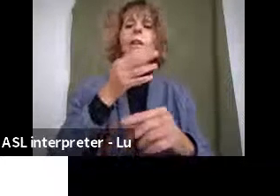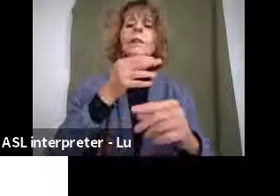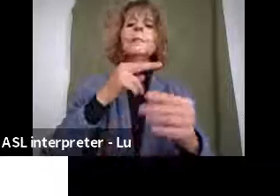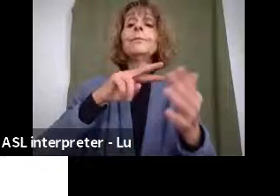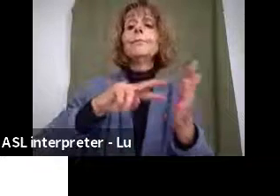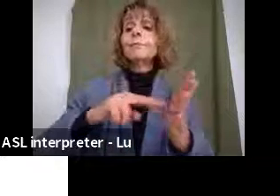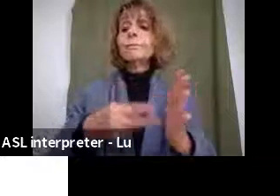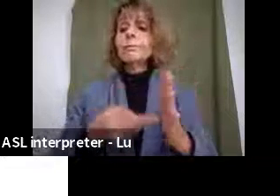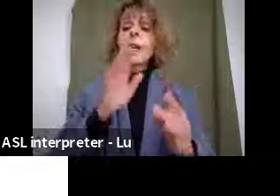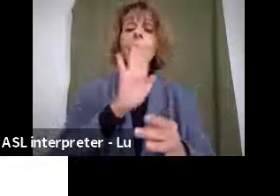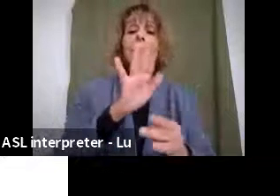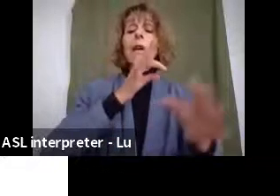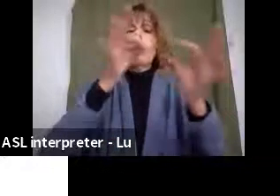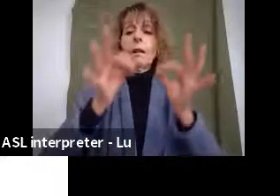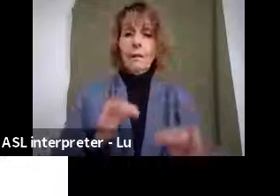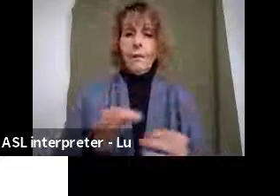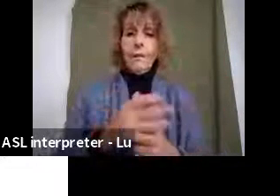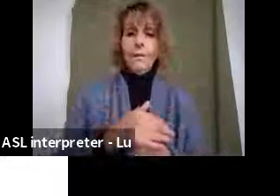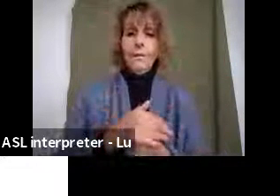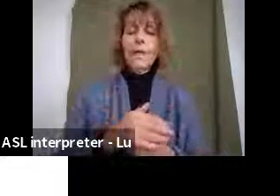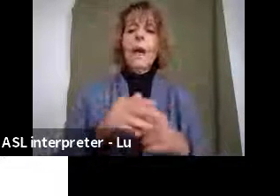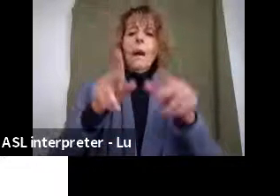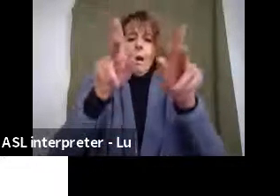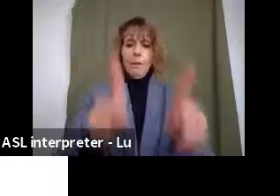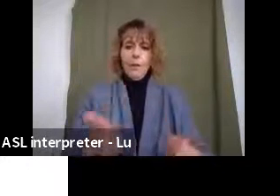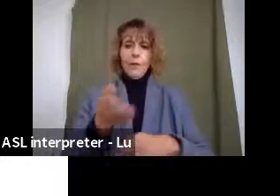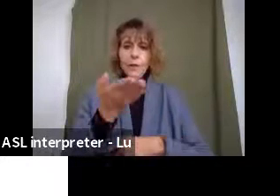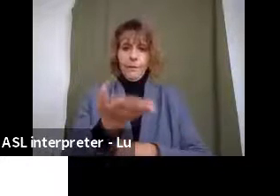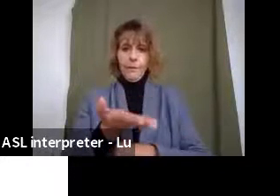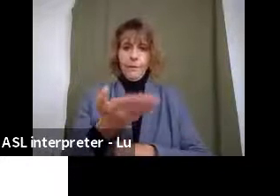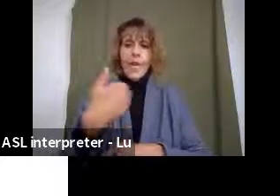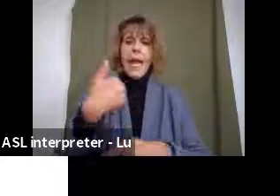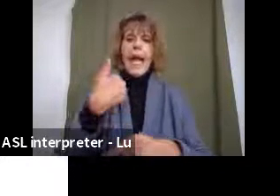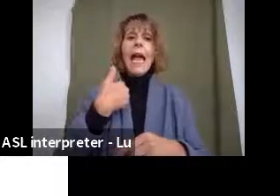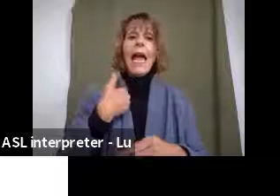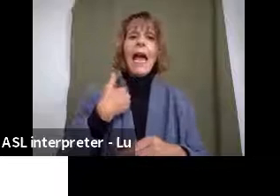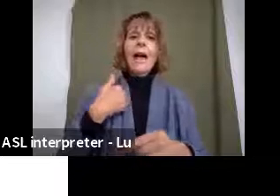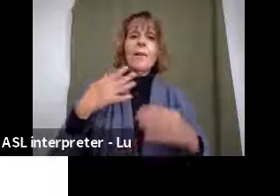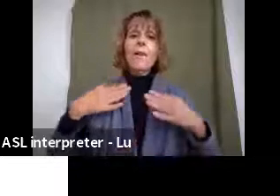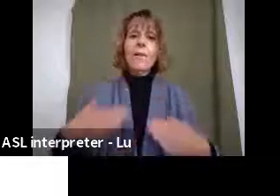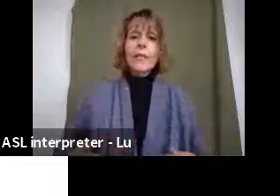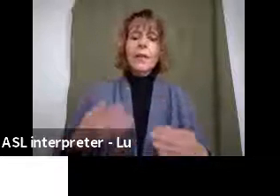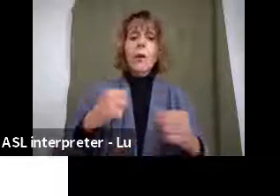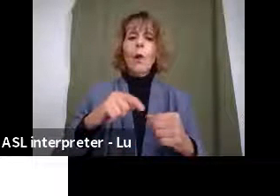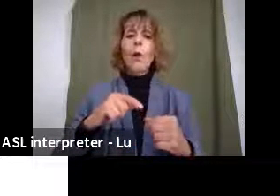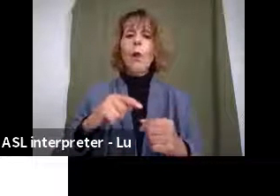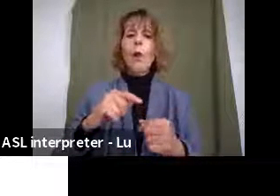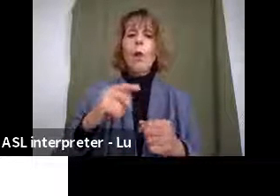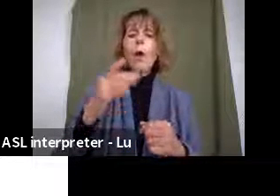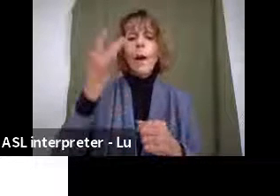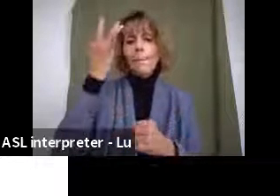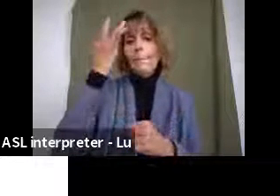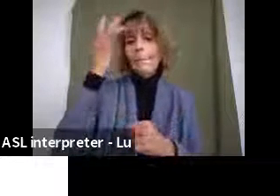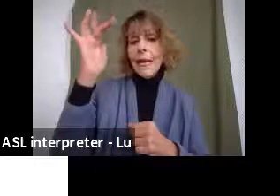person with a physical or mental impairment that substantially limits a major life activity.